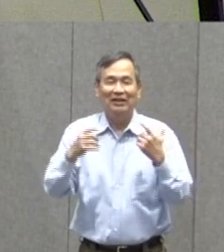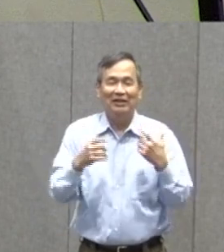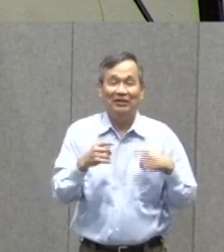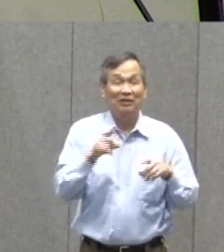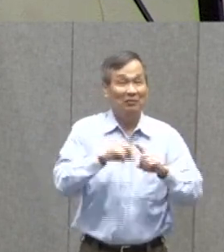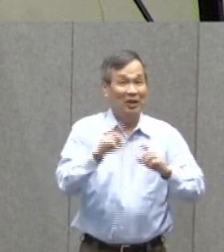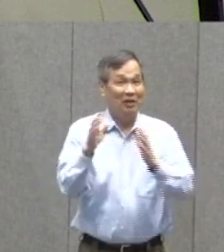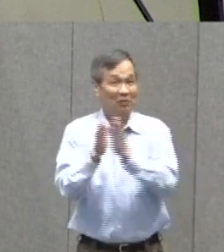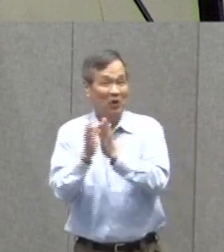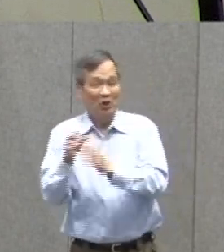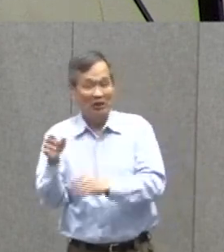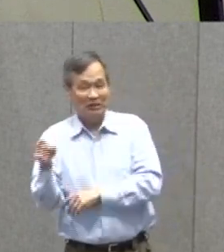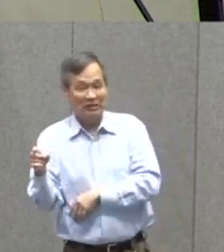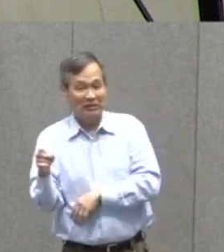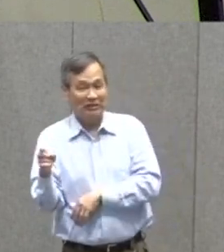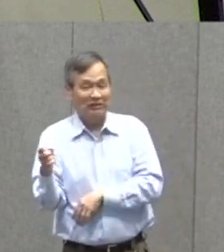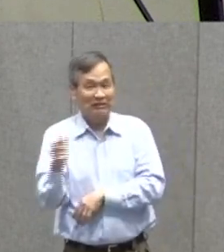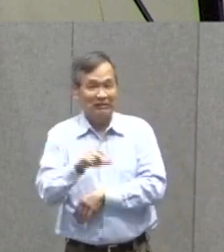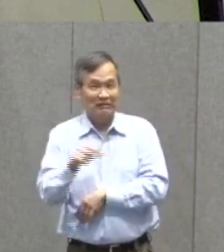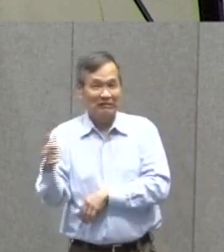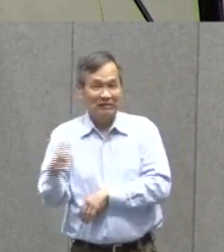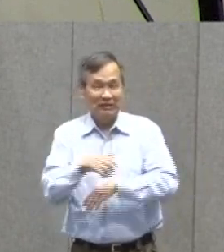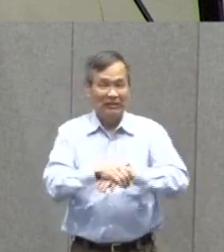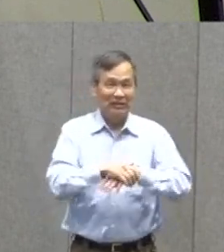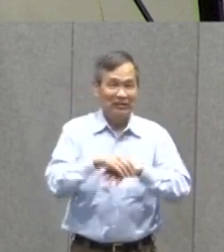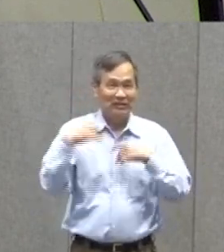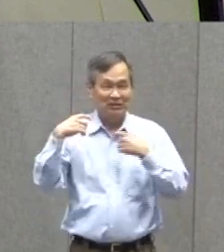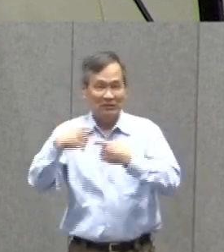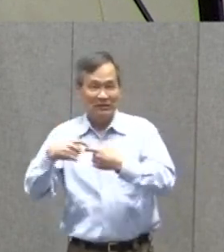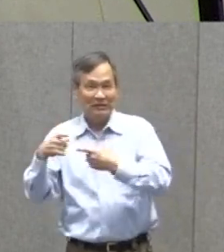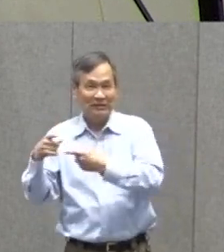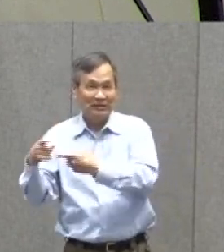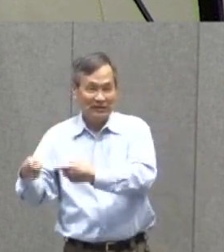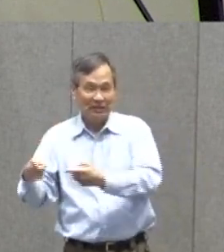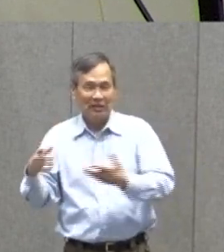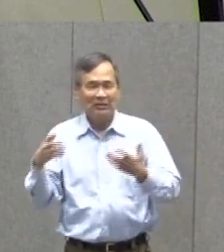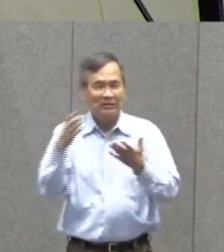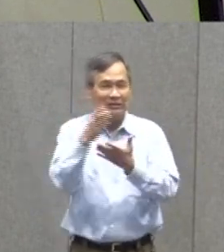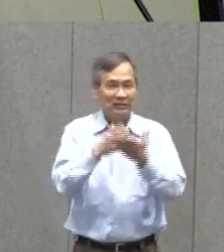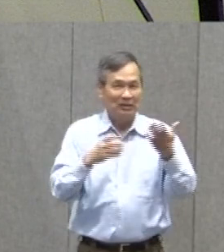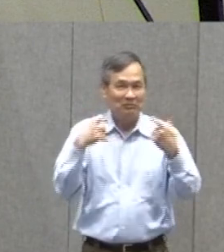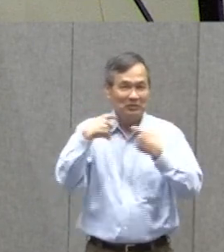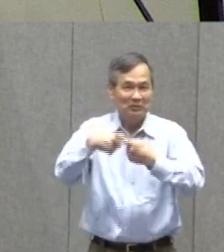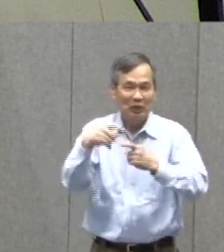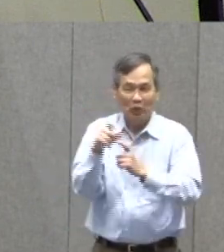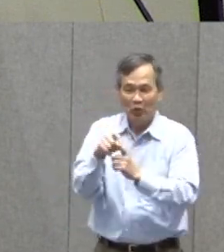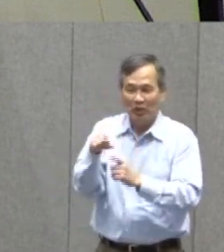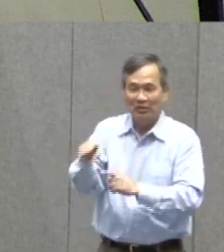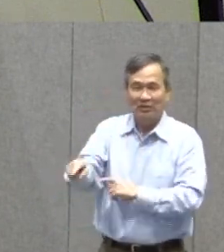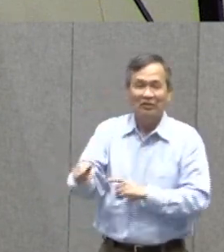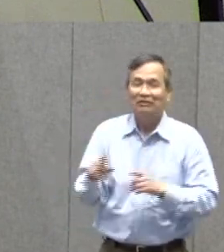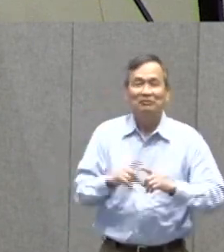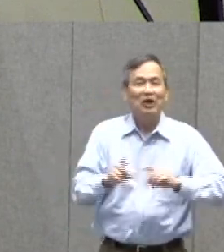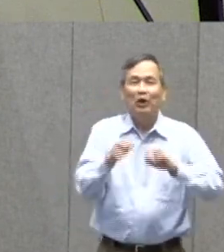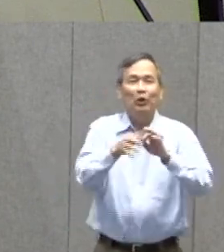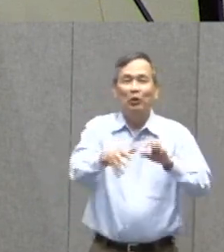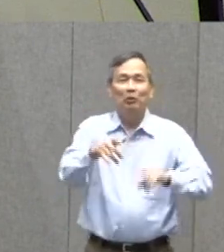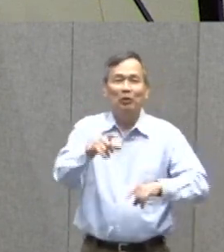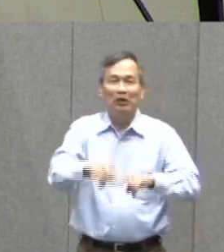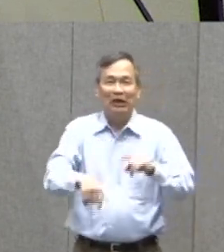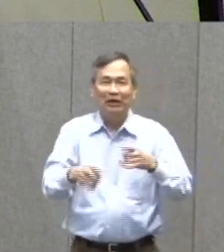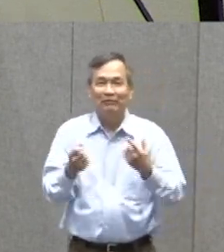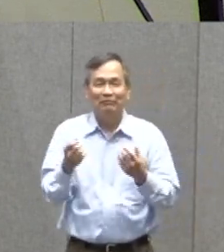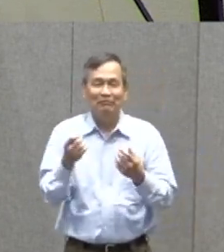a translanguaging book that I call it, they does have sprinkled in it some Spanish, so he will not be able to interpret